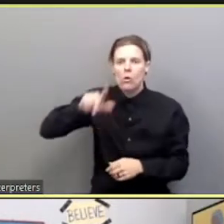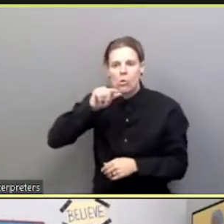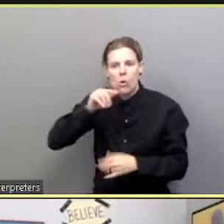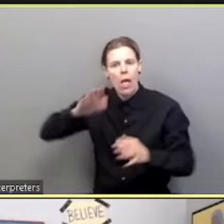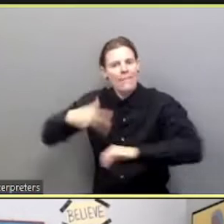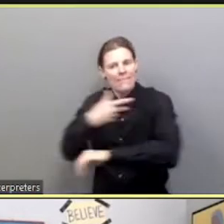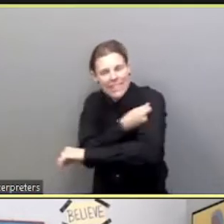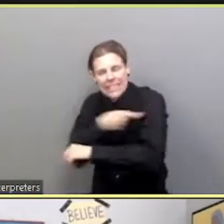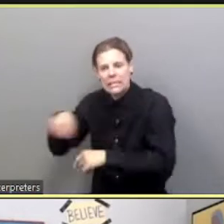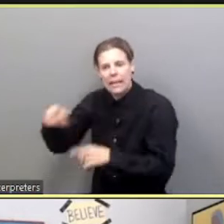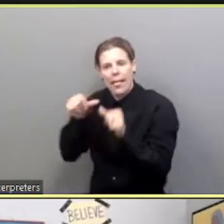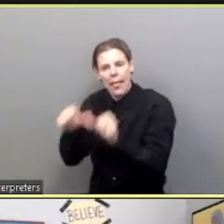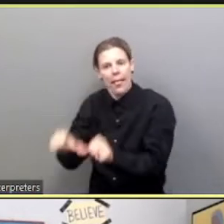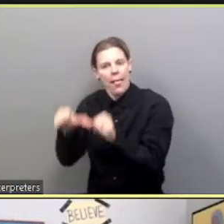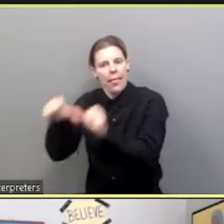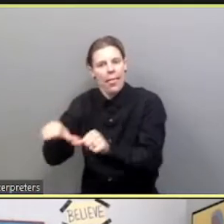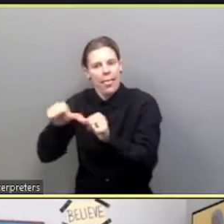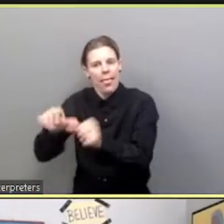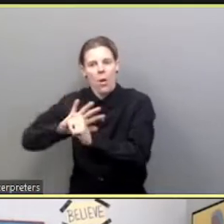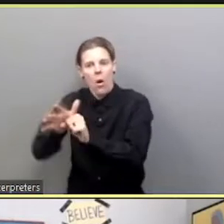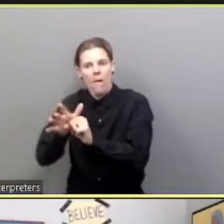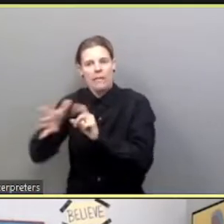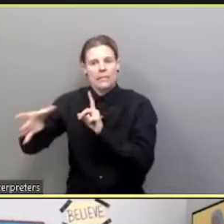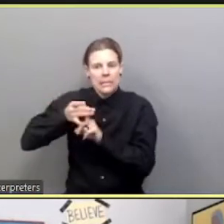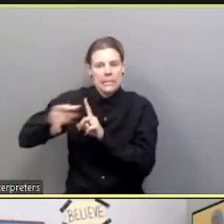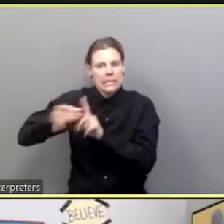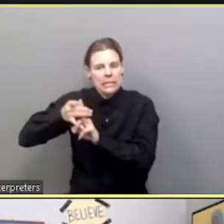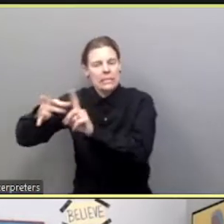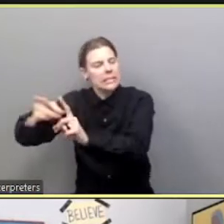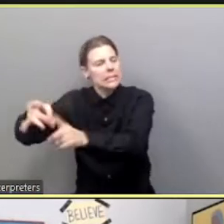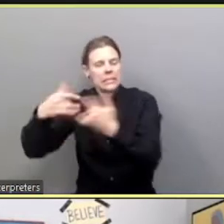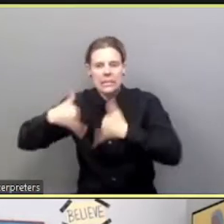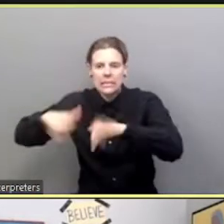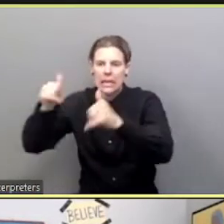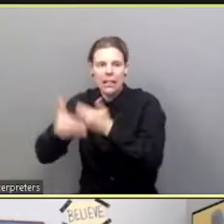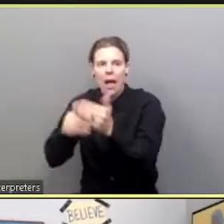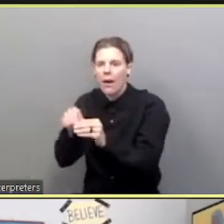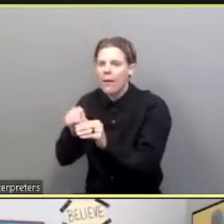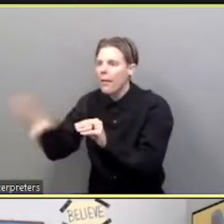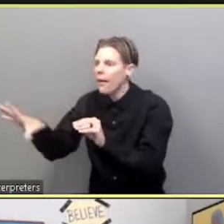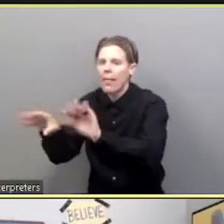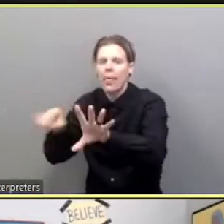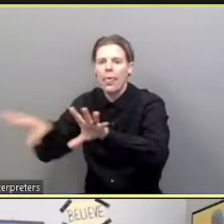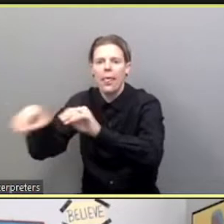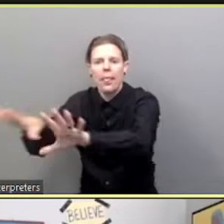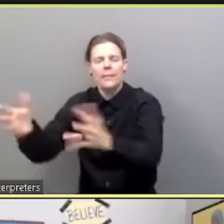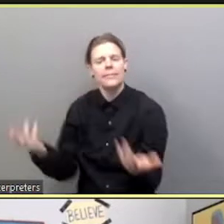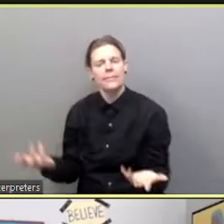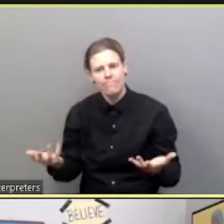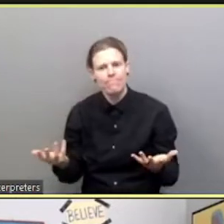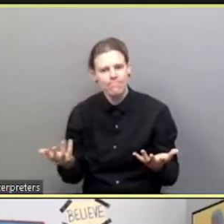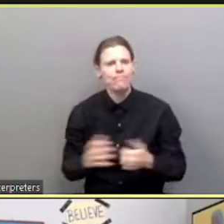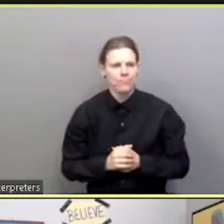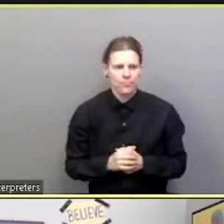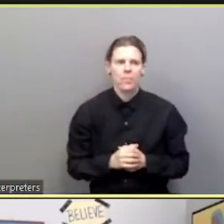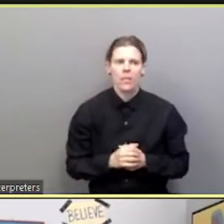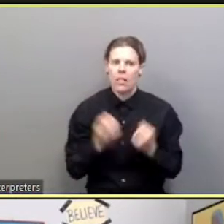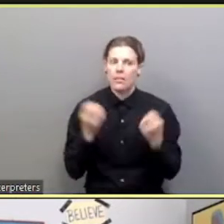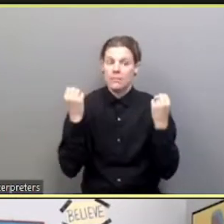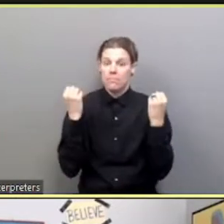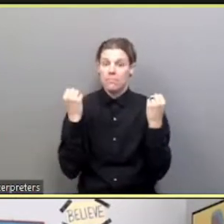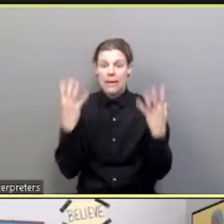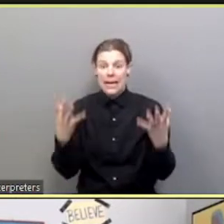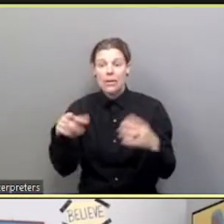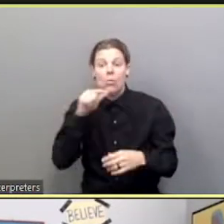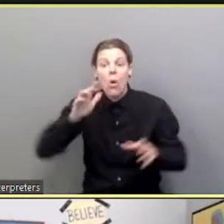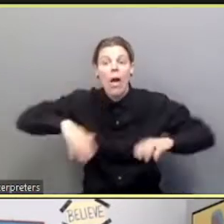the virus amongst the whole state. And then partially vaccinated, we're still at 30.5%